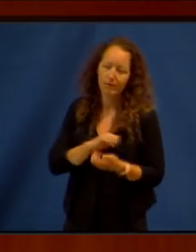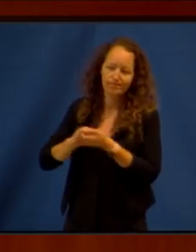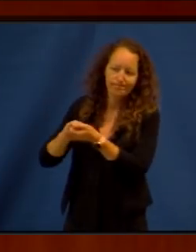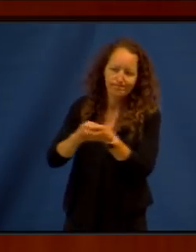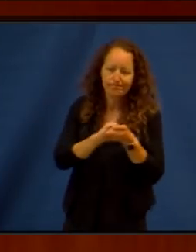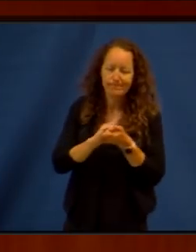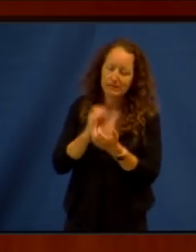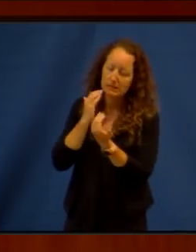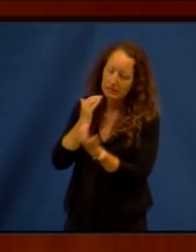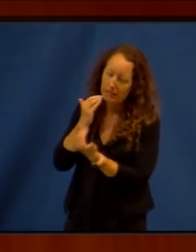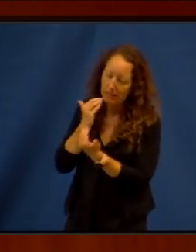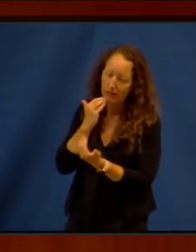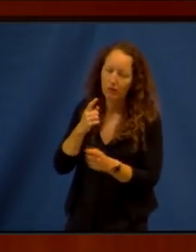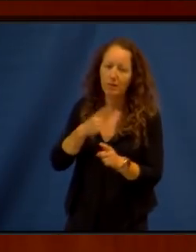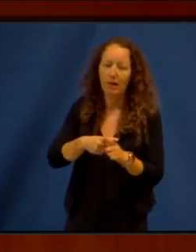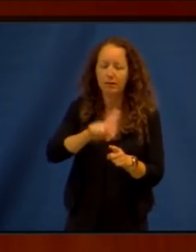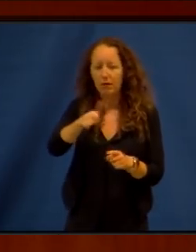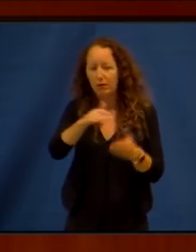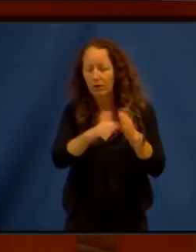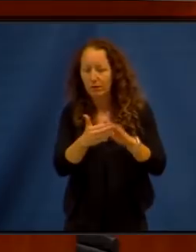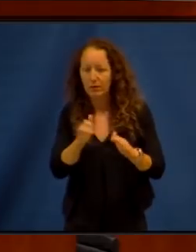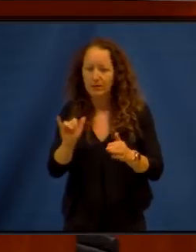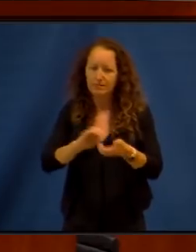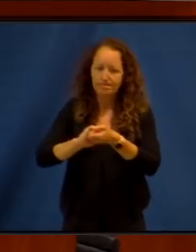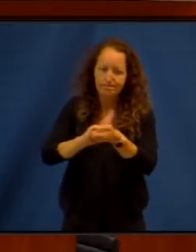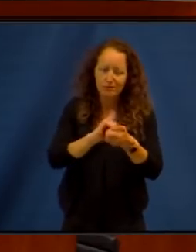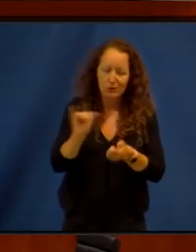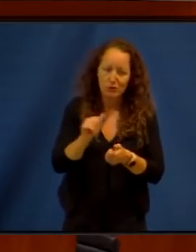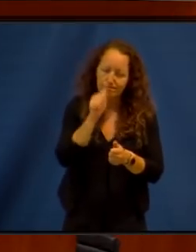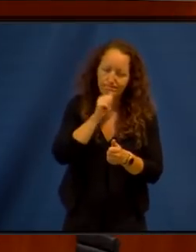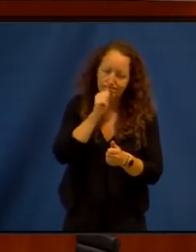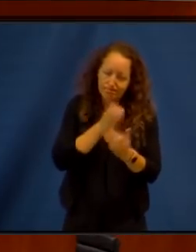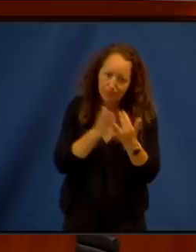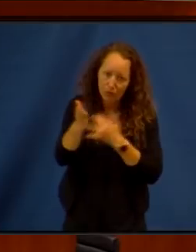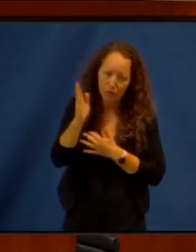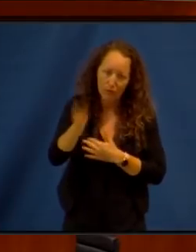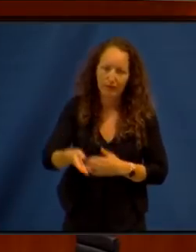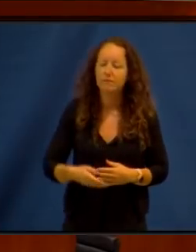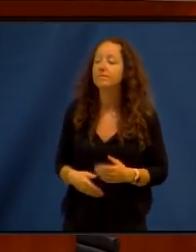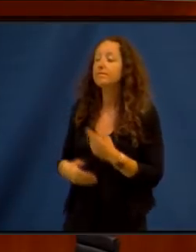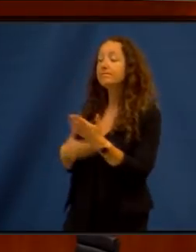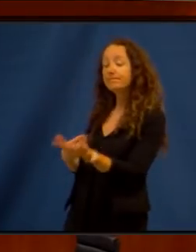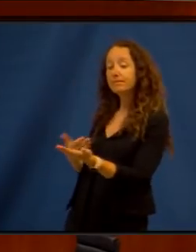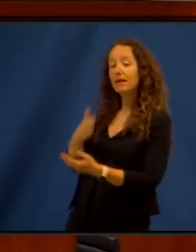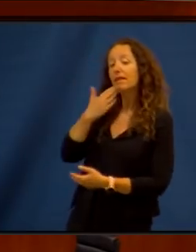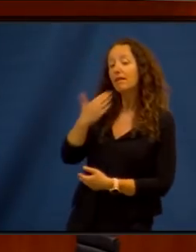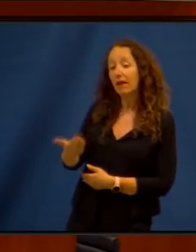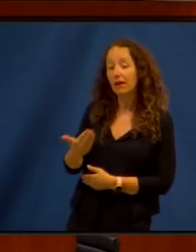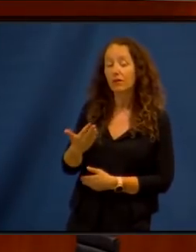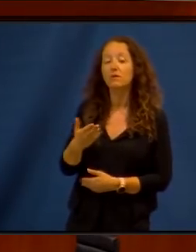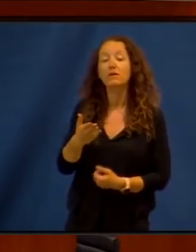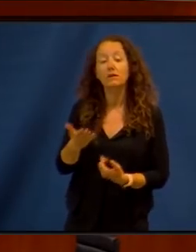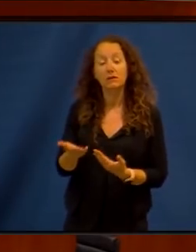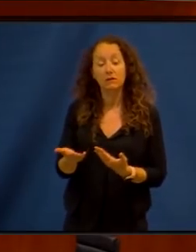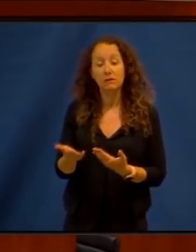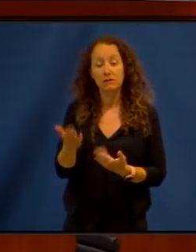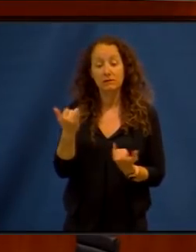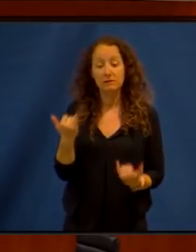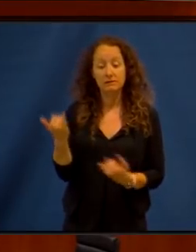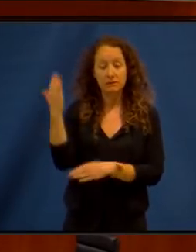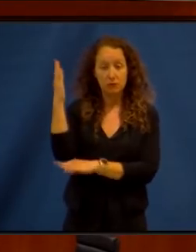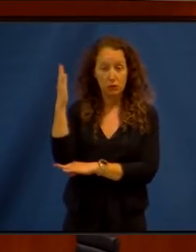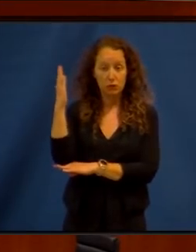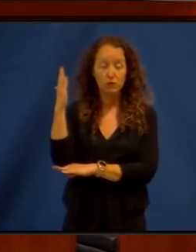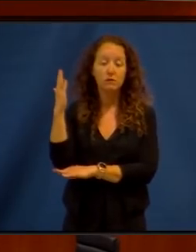pandemic time. Thank you, sir. Thank you, gentlemen. There was a special board meeting earlier today at noon.